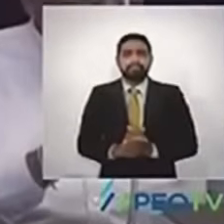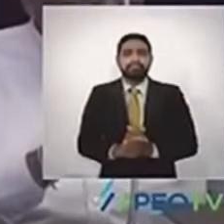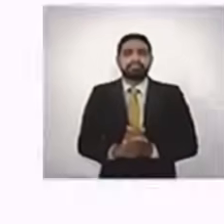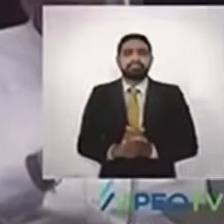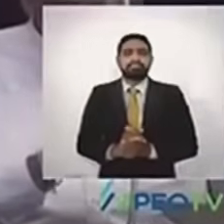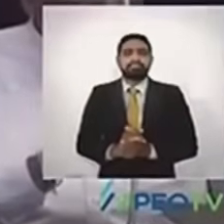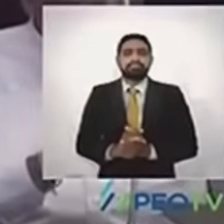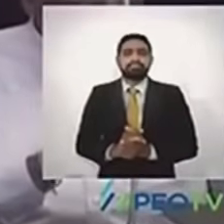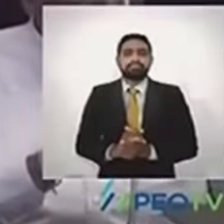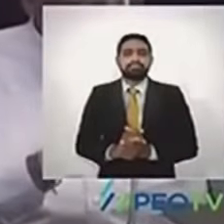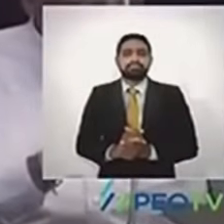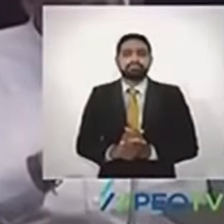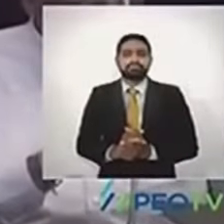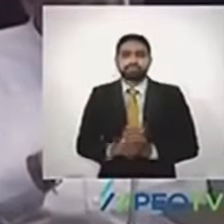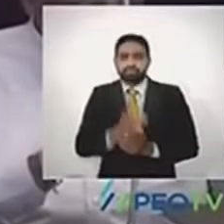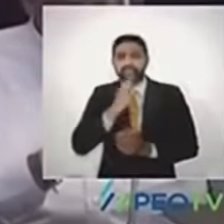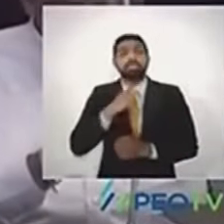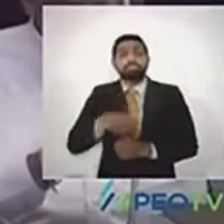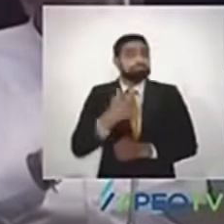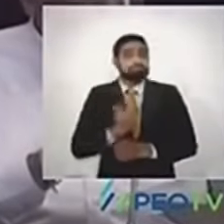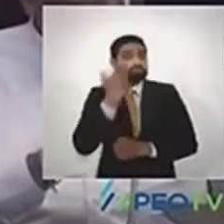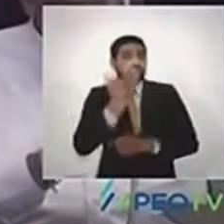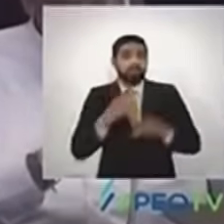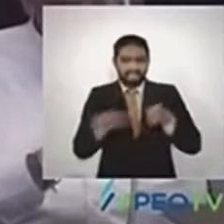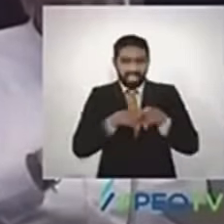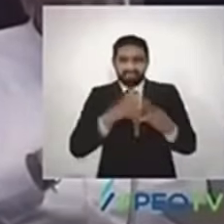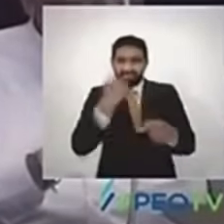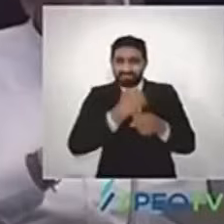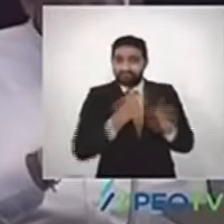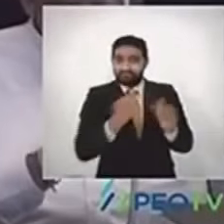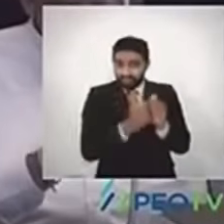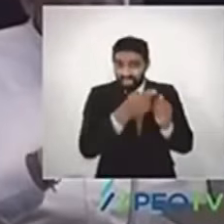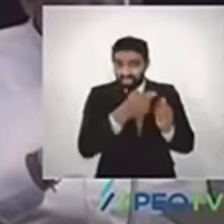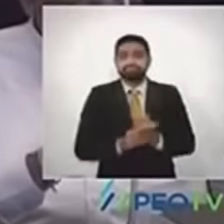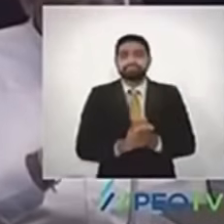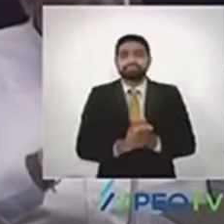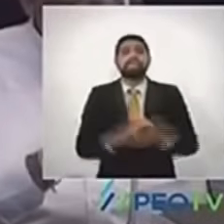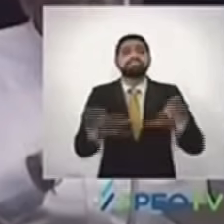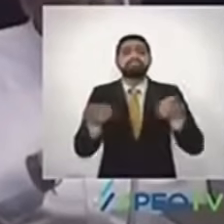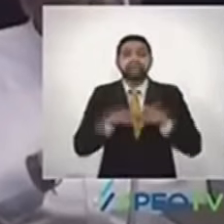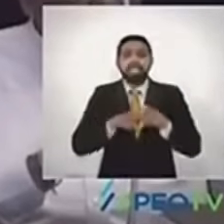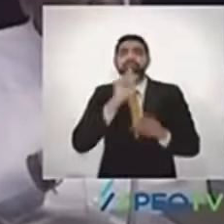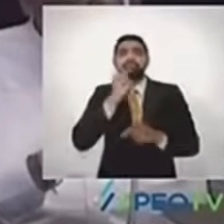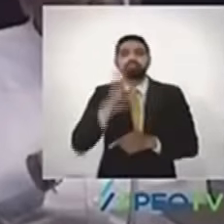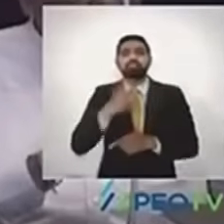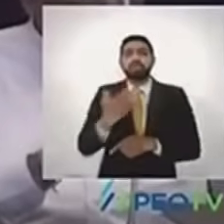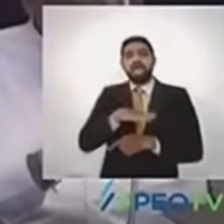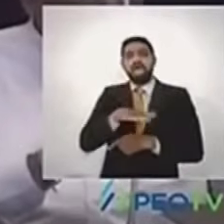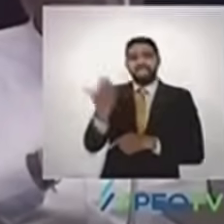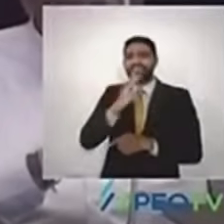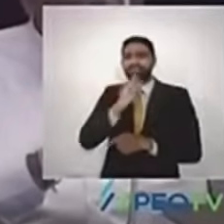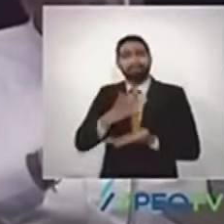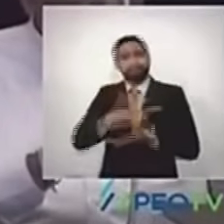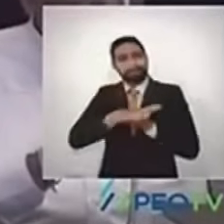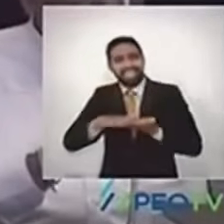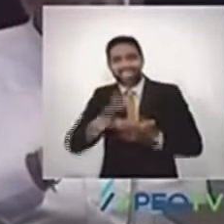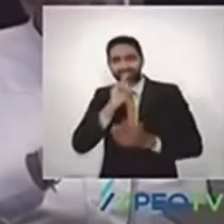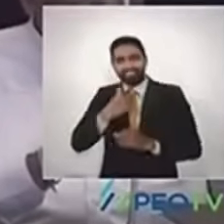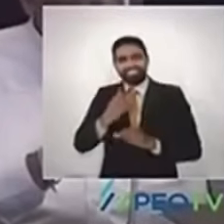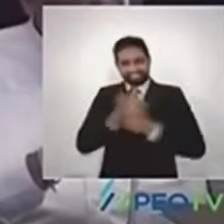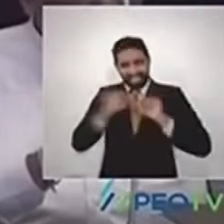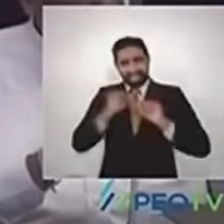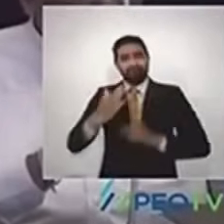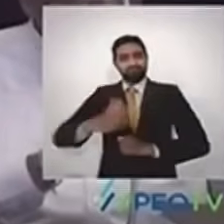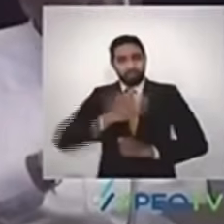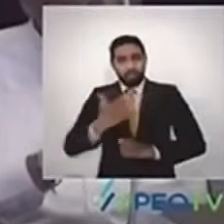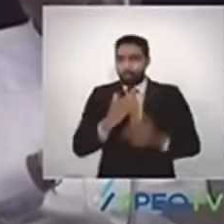These short-sighted actions of the government adversely affected many unarmed people who were just trying to come to Colombo to voice their concerns. I